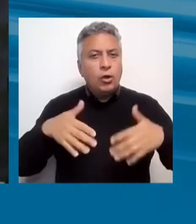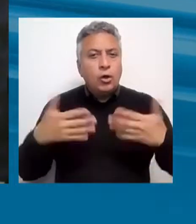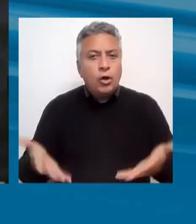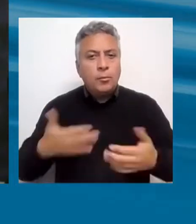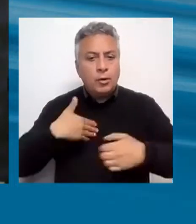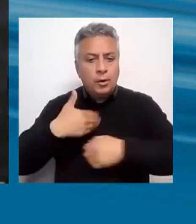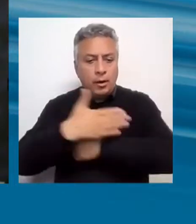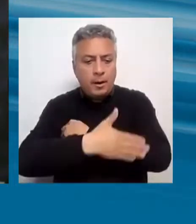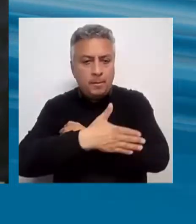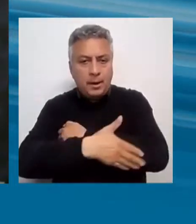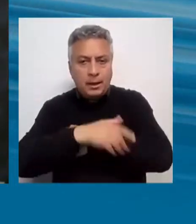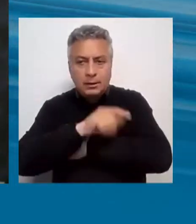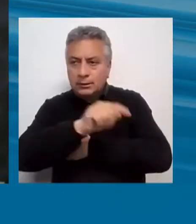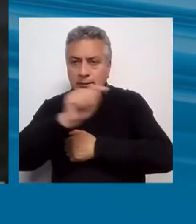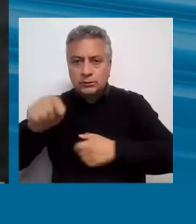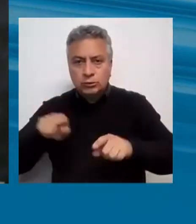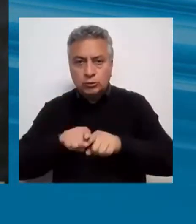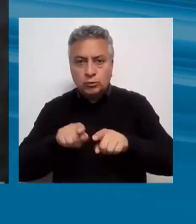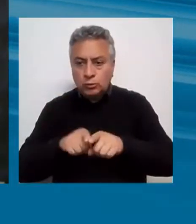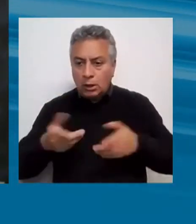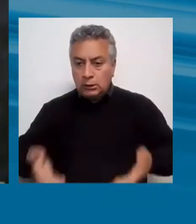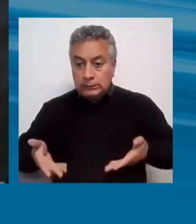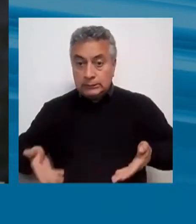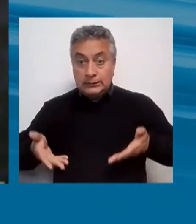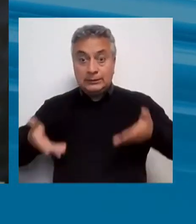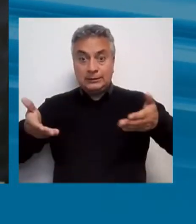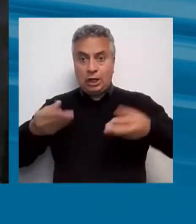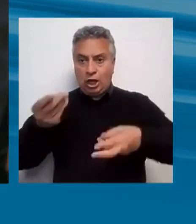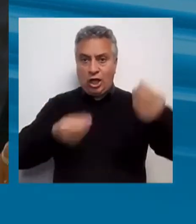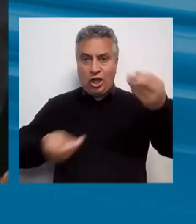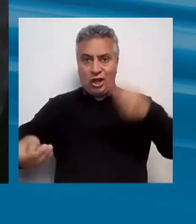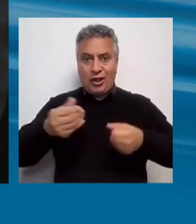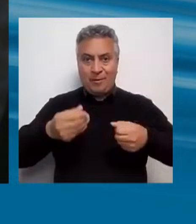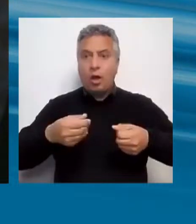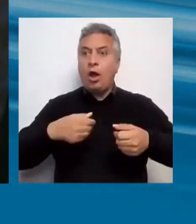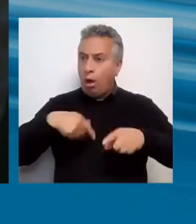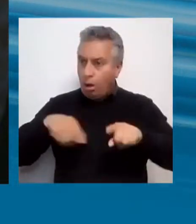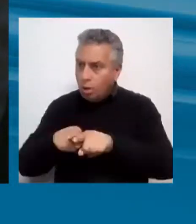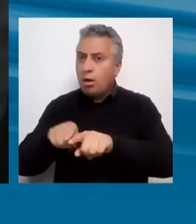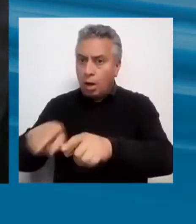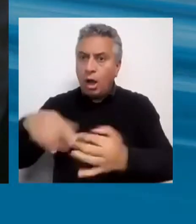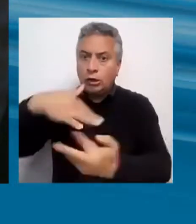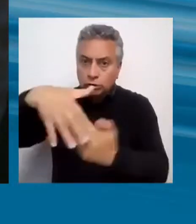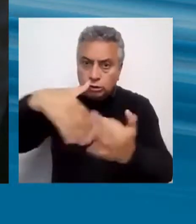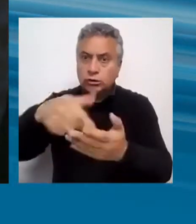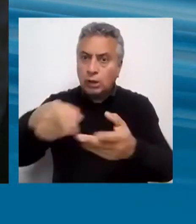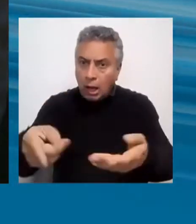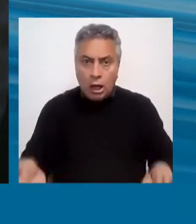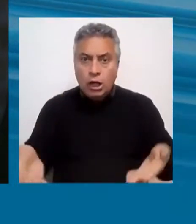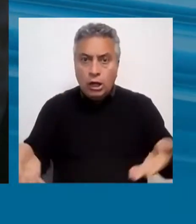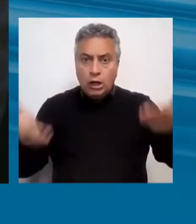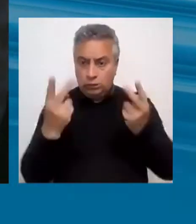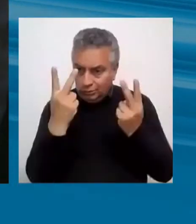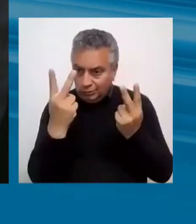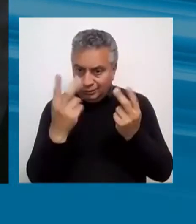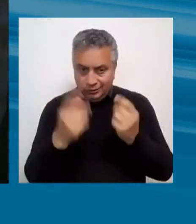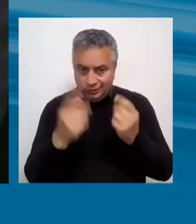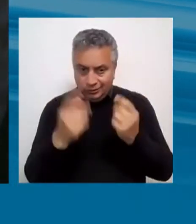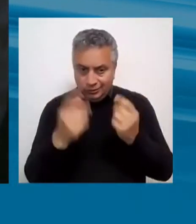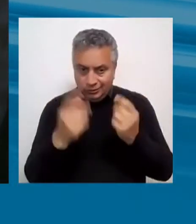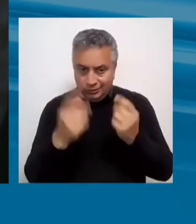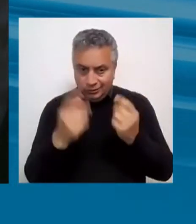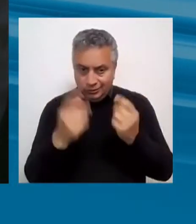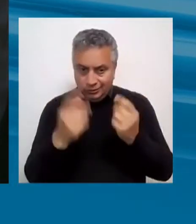balance between economic growth and social growth, economic development and